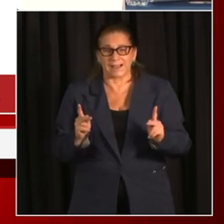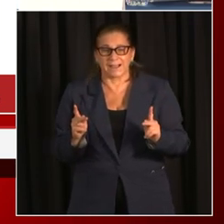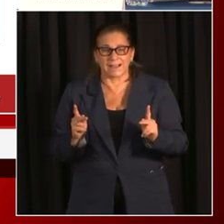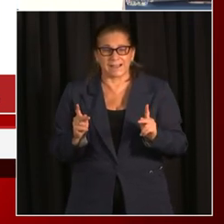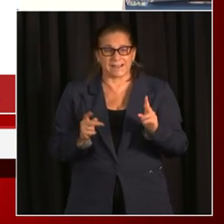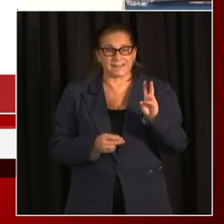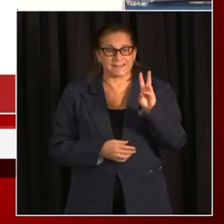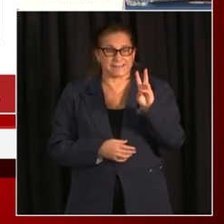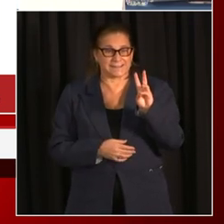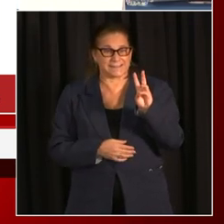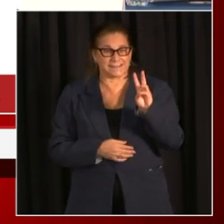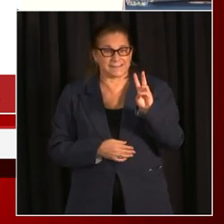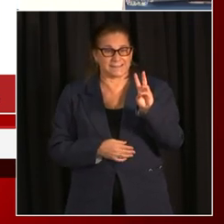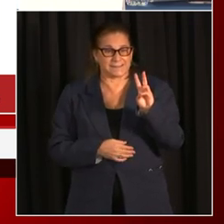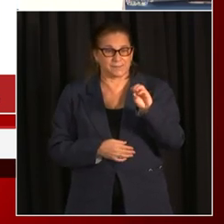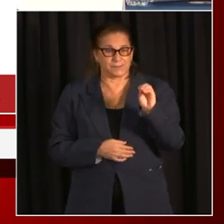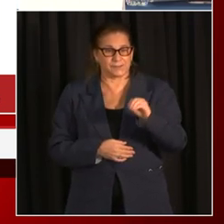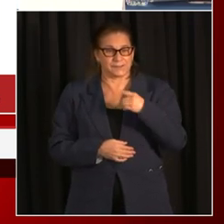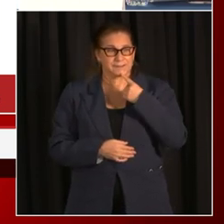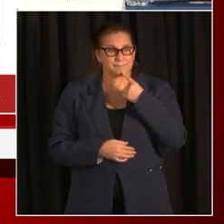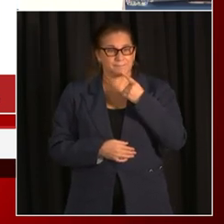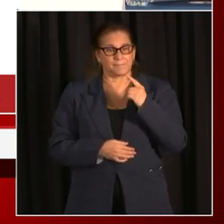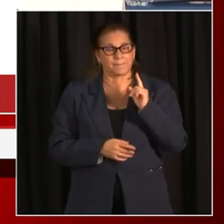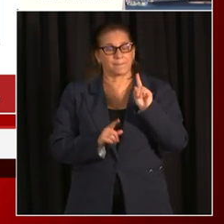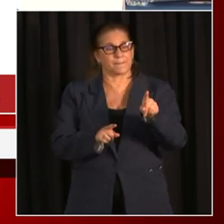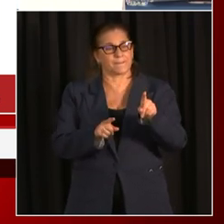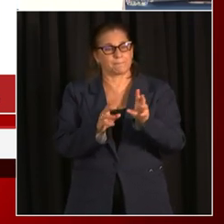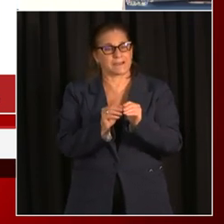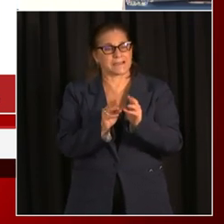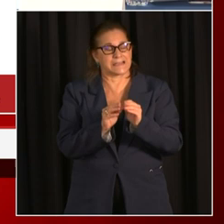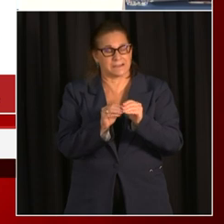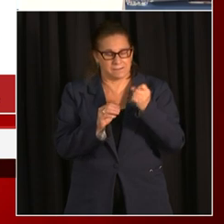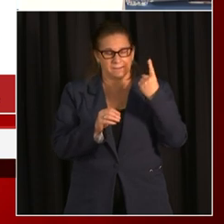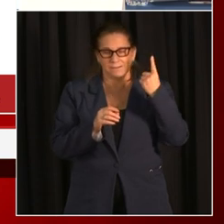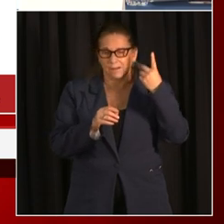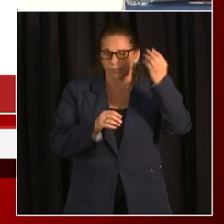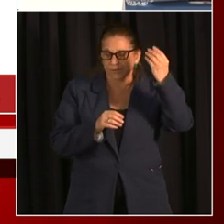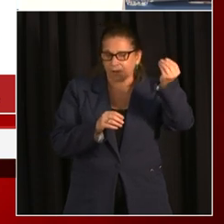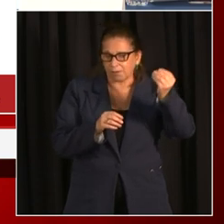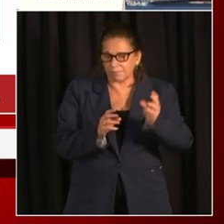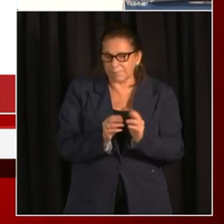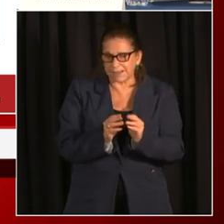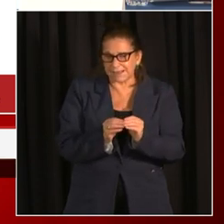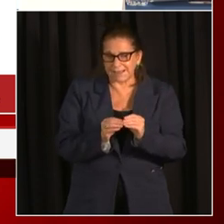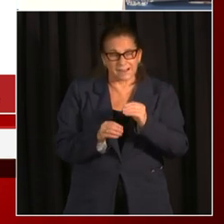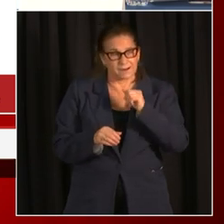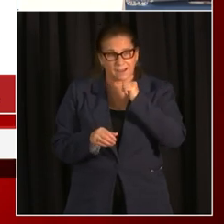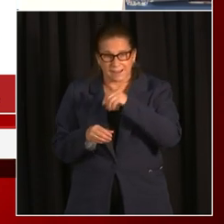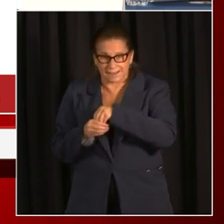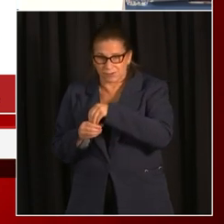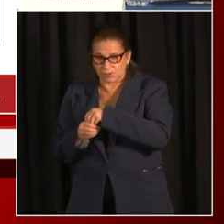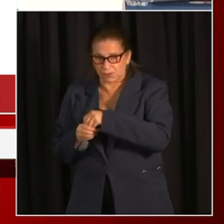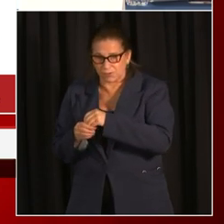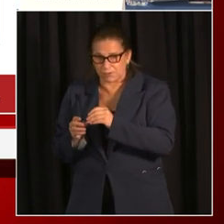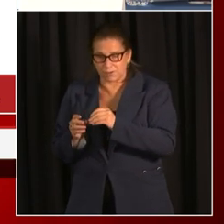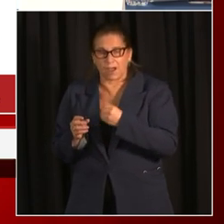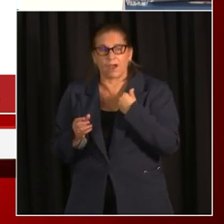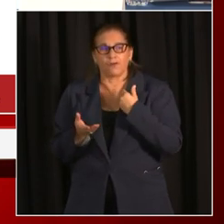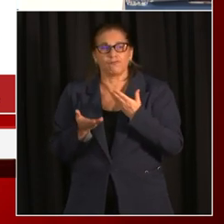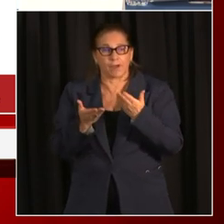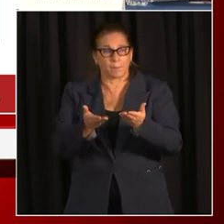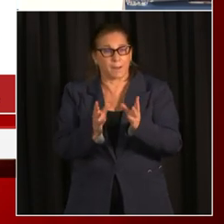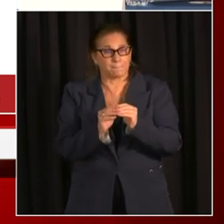was occurring outdoors, which is what we recommend. If you're indoors, which is not what we recommend. We recommend that they